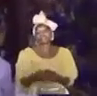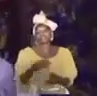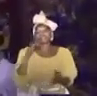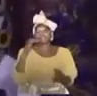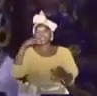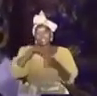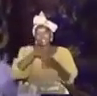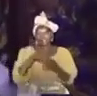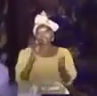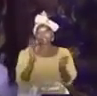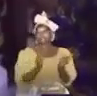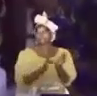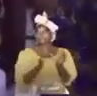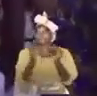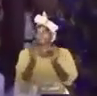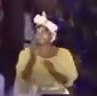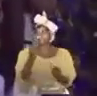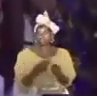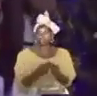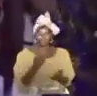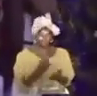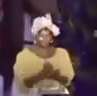In the name of Jesus Christ.